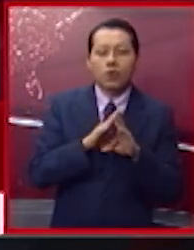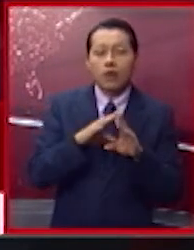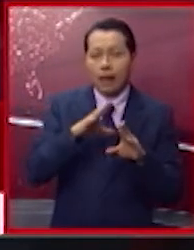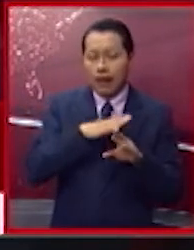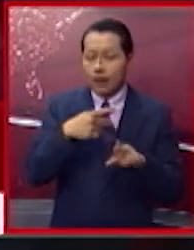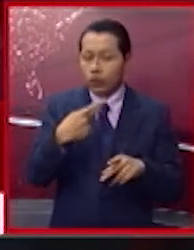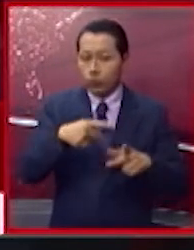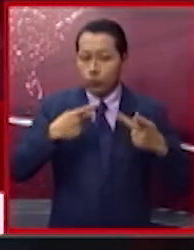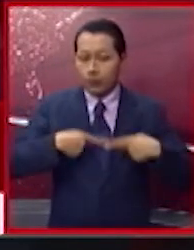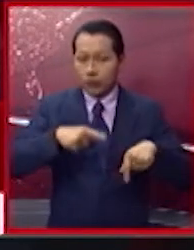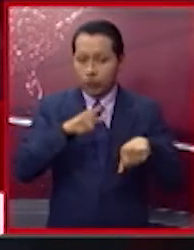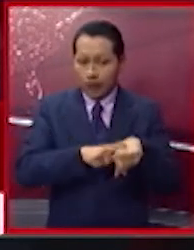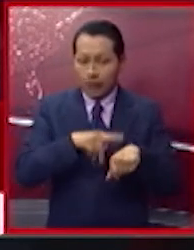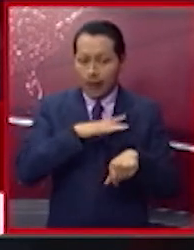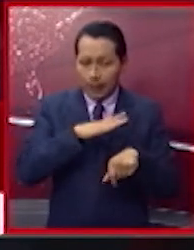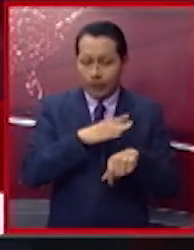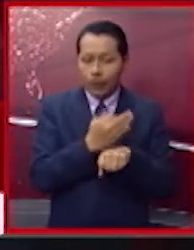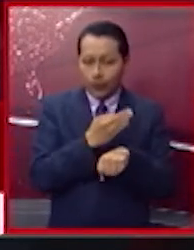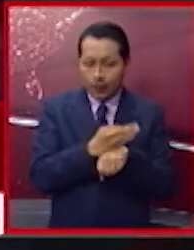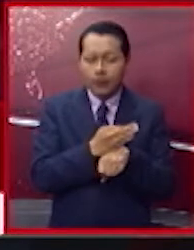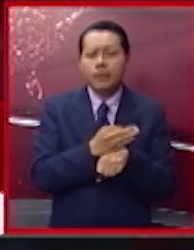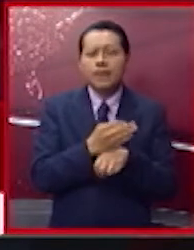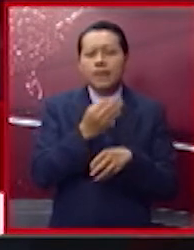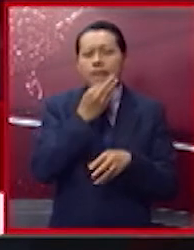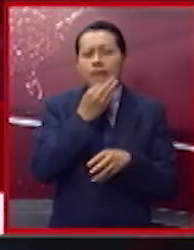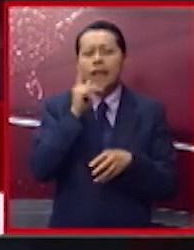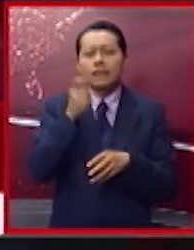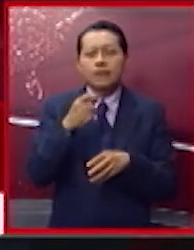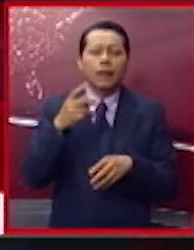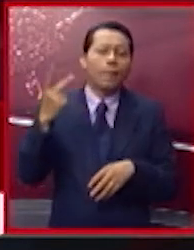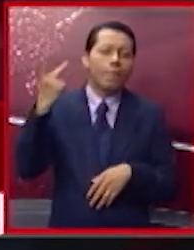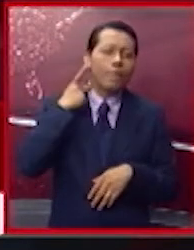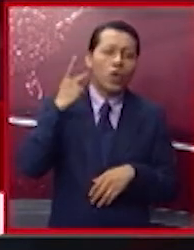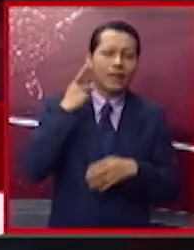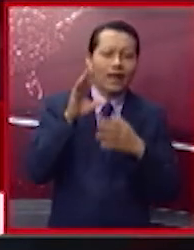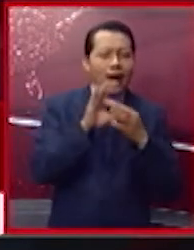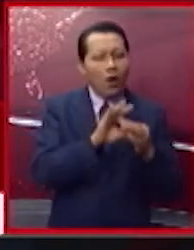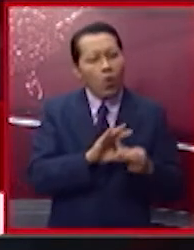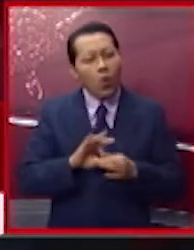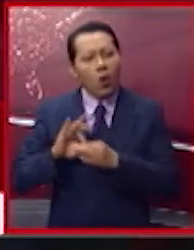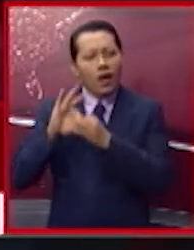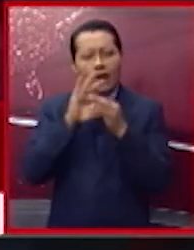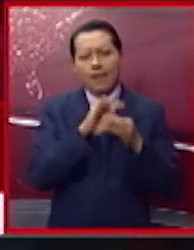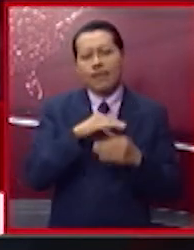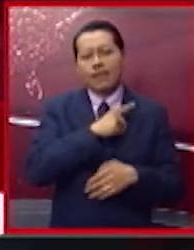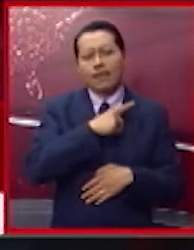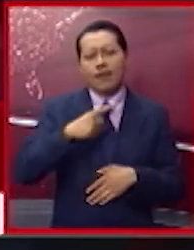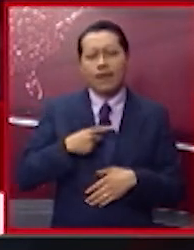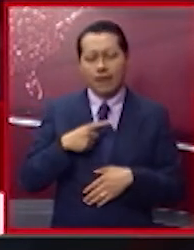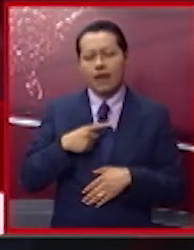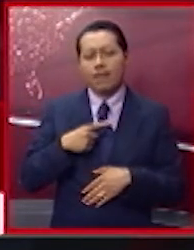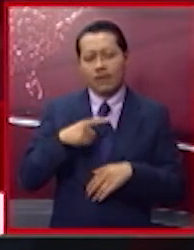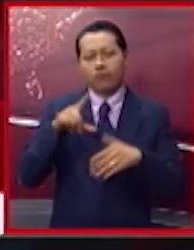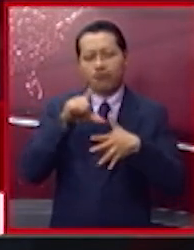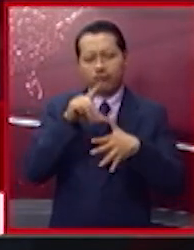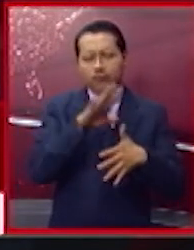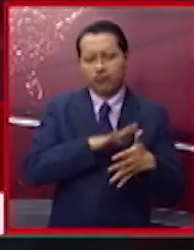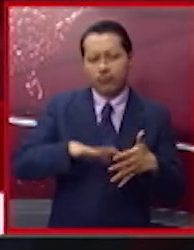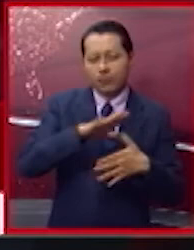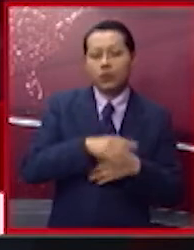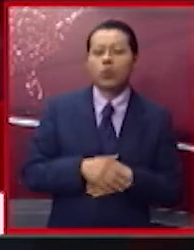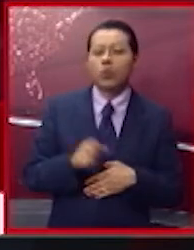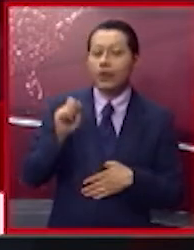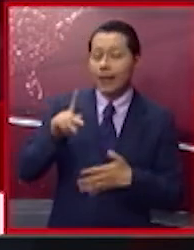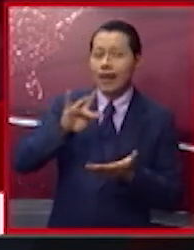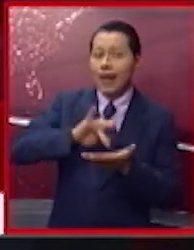terms of personnel right now. If they have a coherent Latin American policy, I just don't know it. Okay.